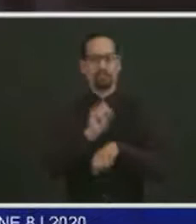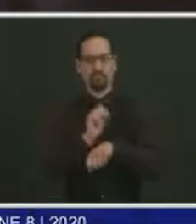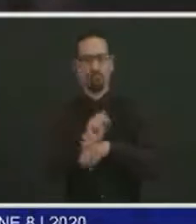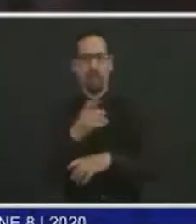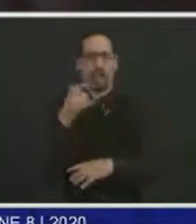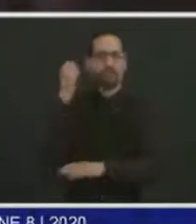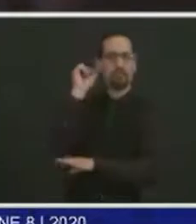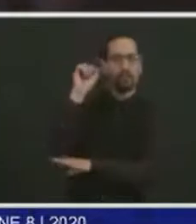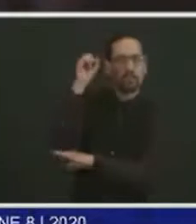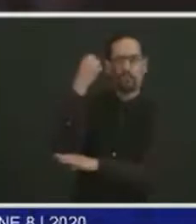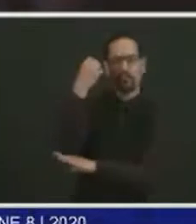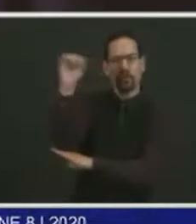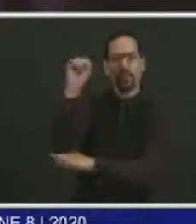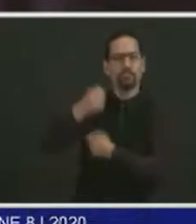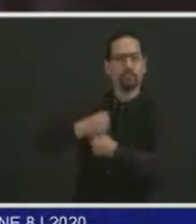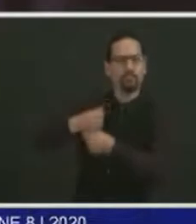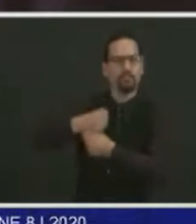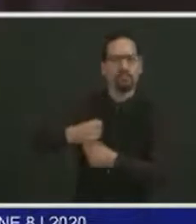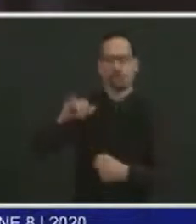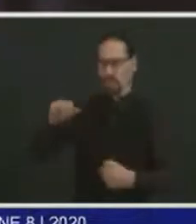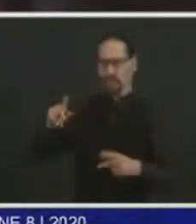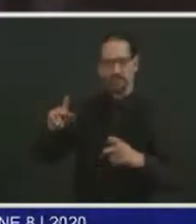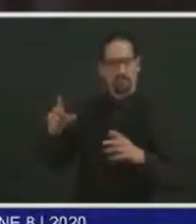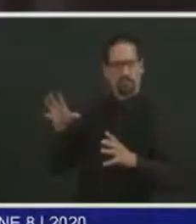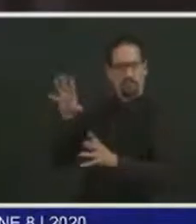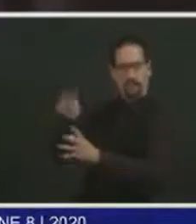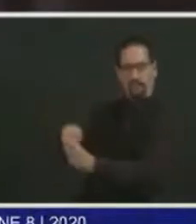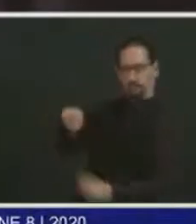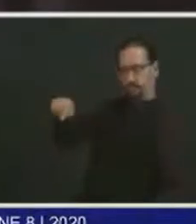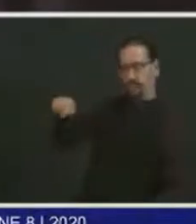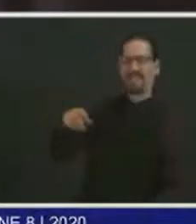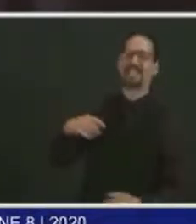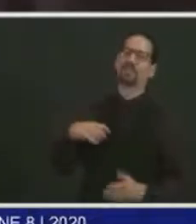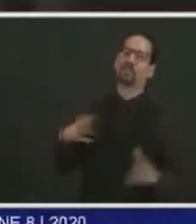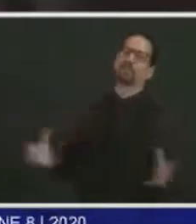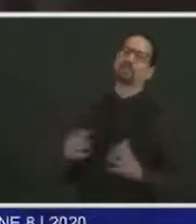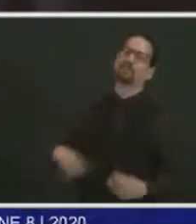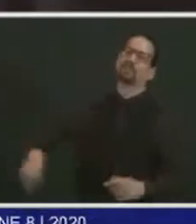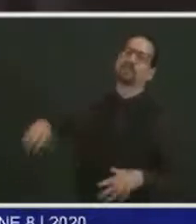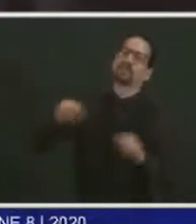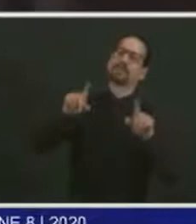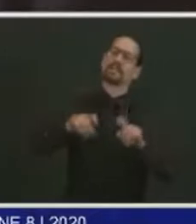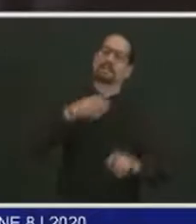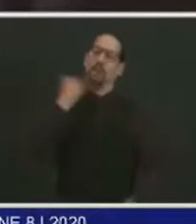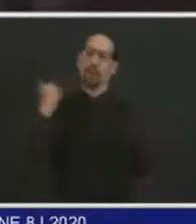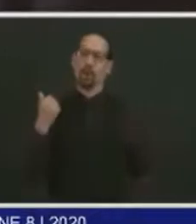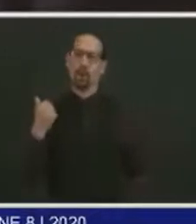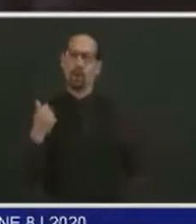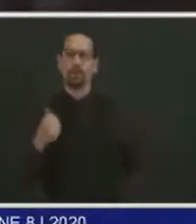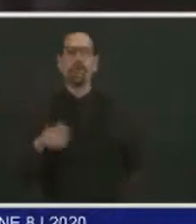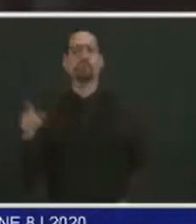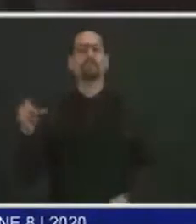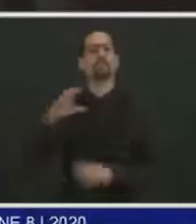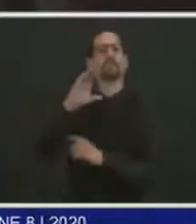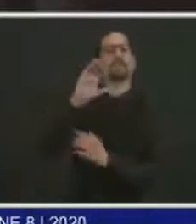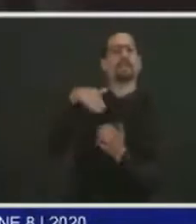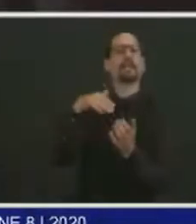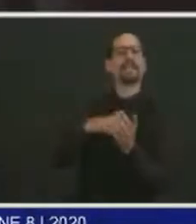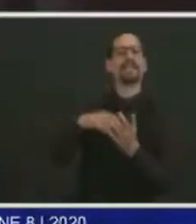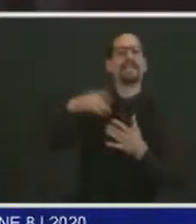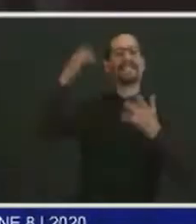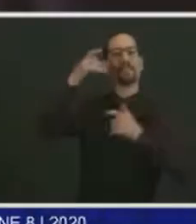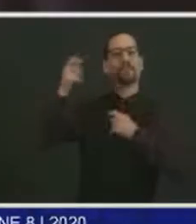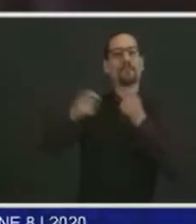days. This aligns with what Dr. Redfield, who runs the Center for Disease Control and Prevention, has